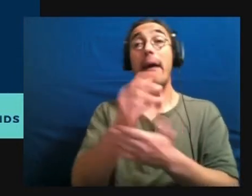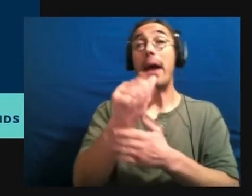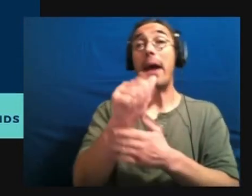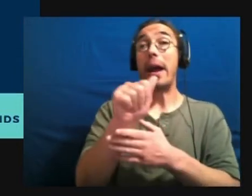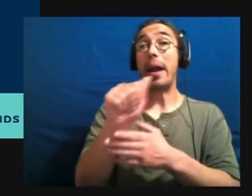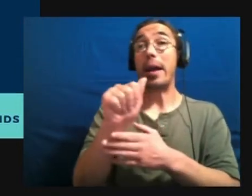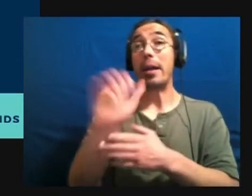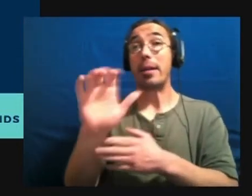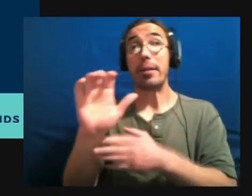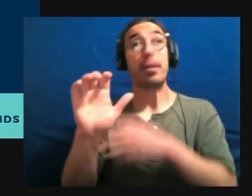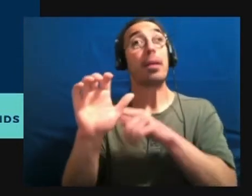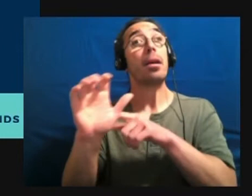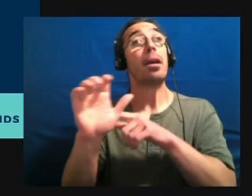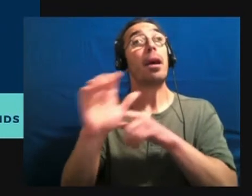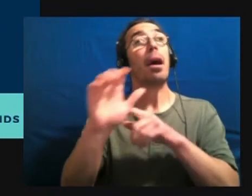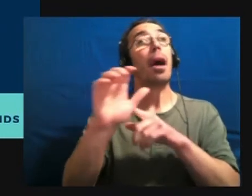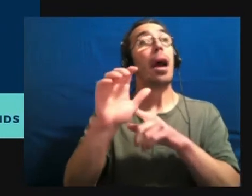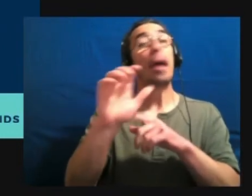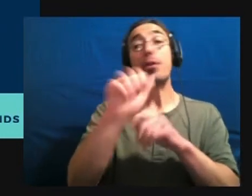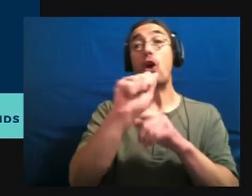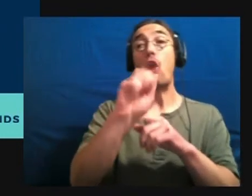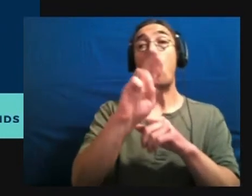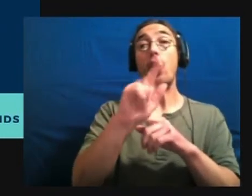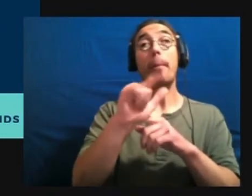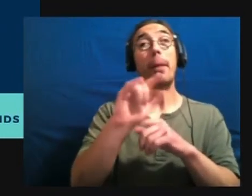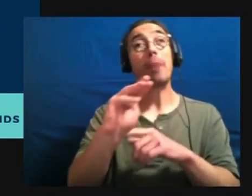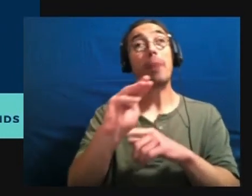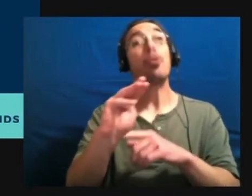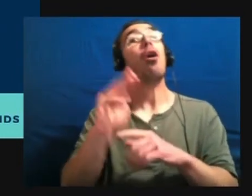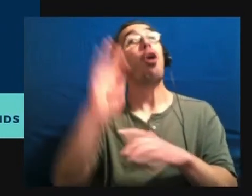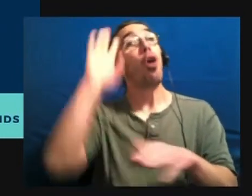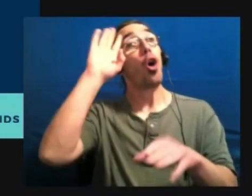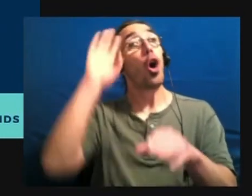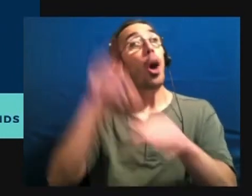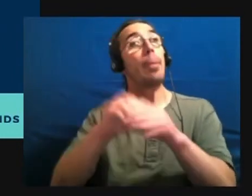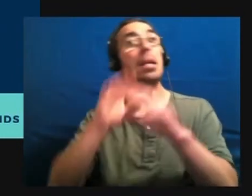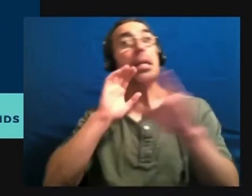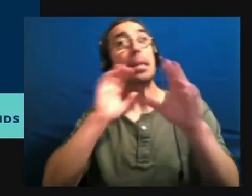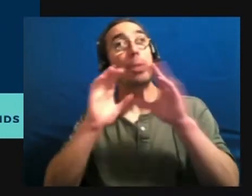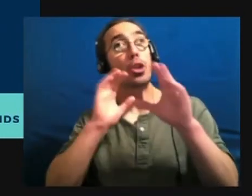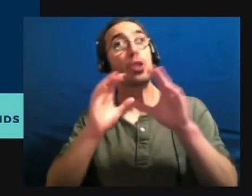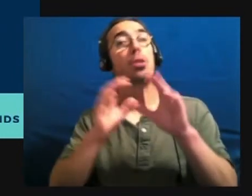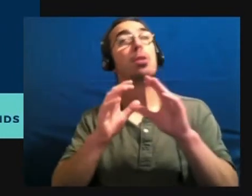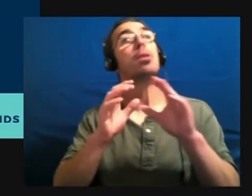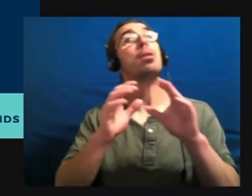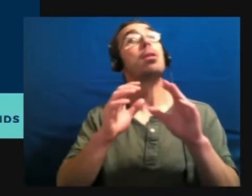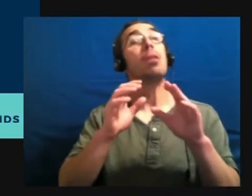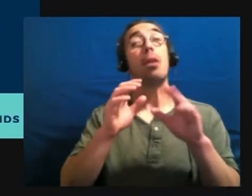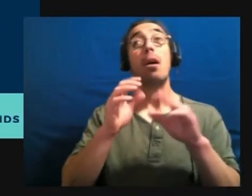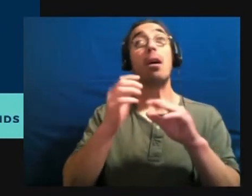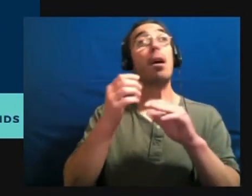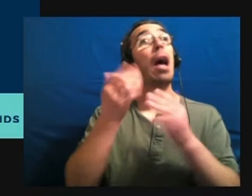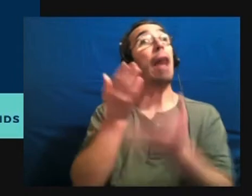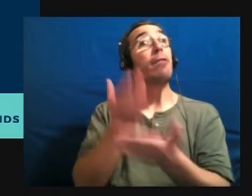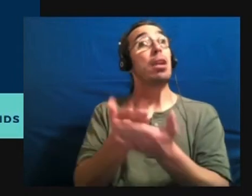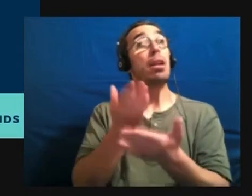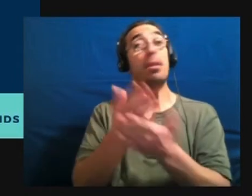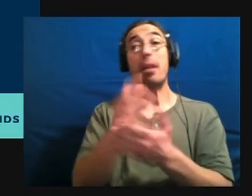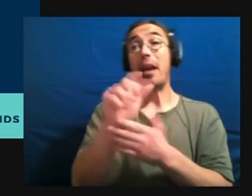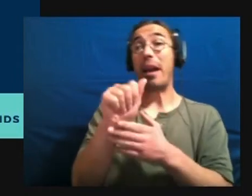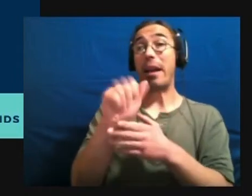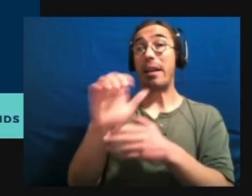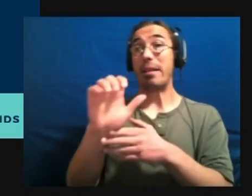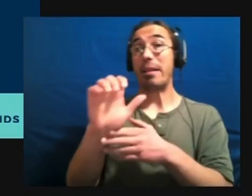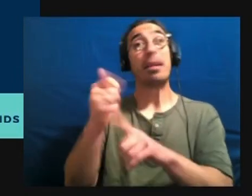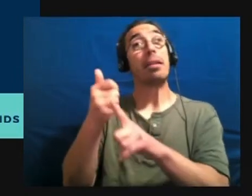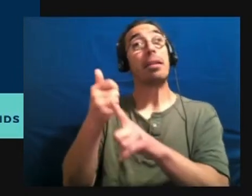that's augmentative and alternative communication for people who aren't familiar with that, is there evidence that AAC works